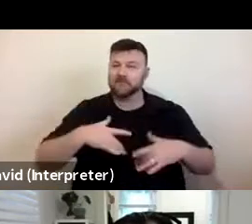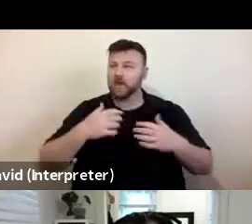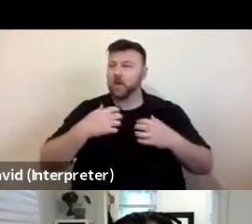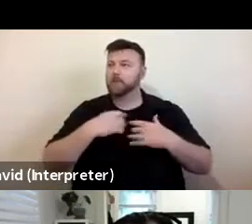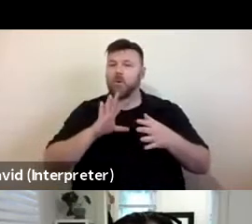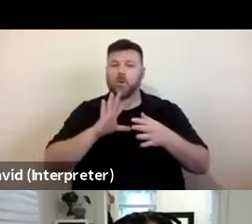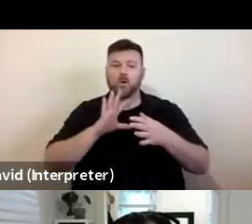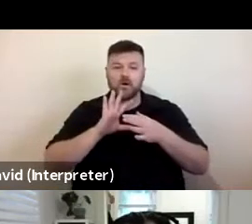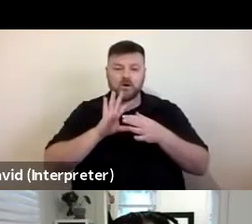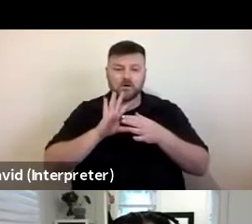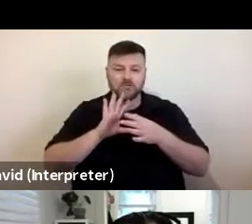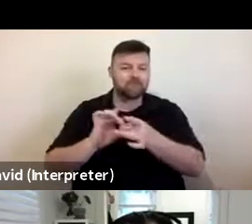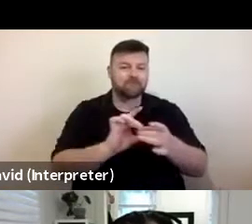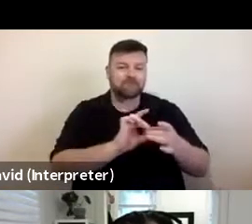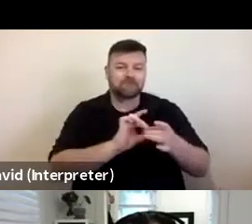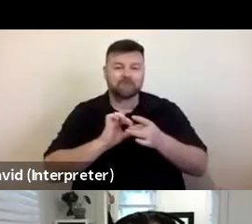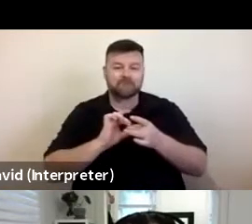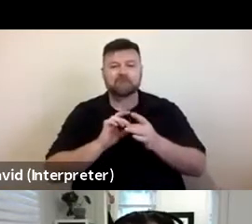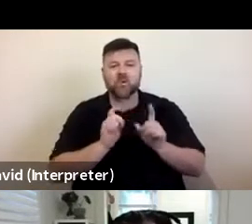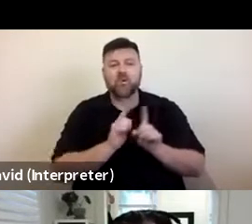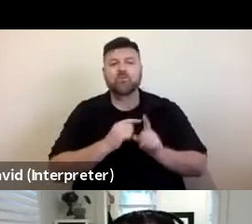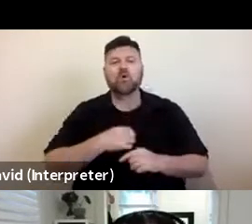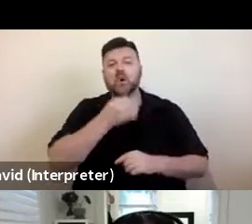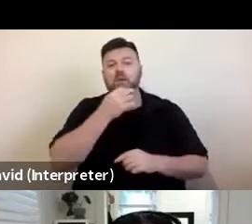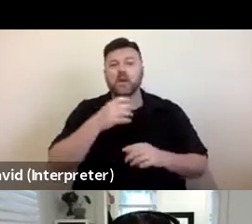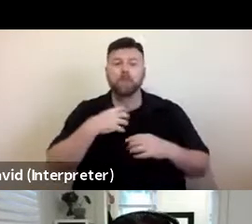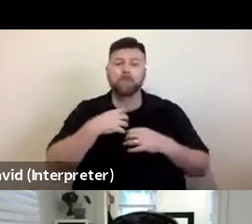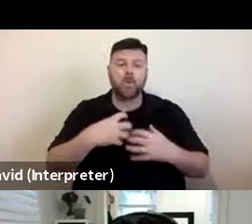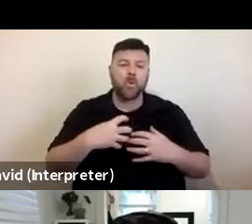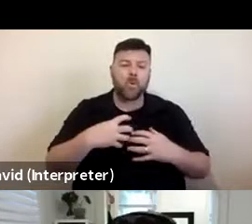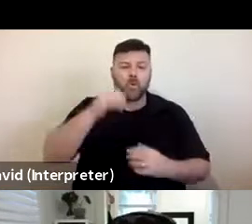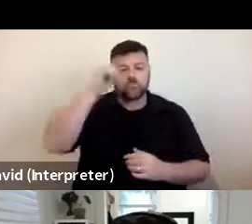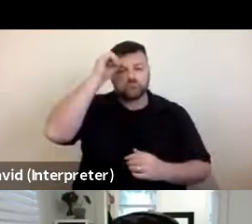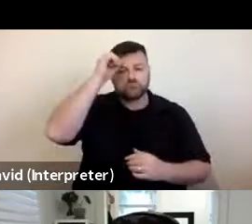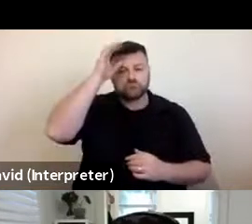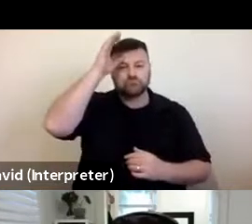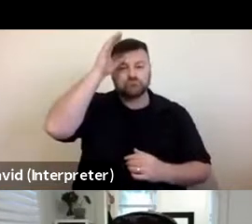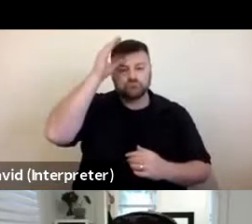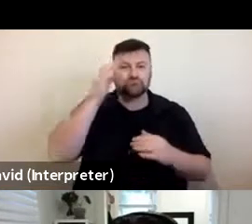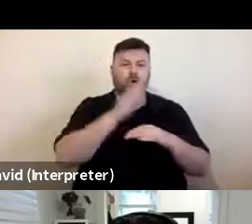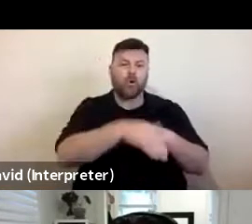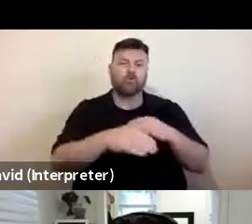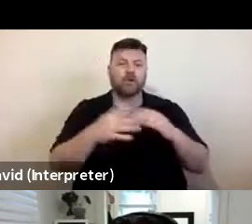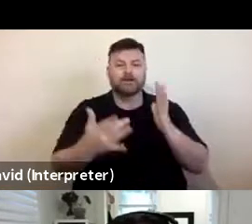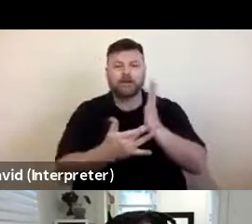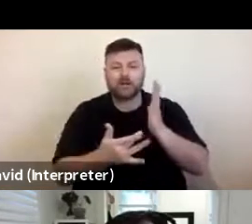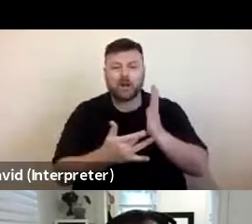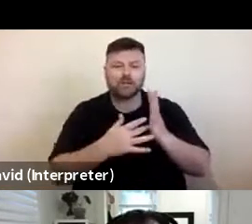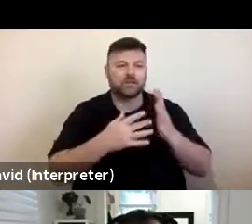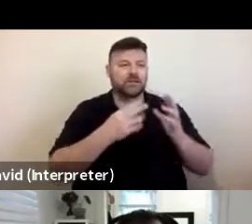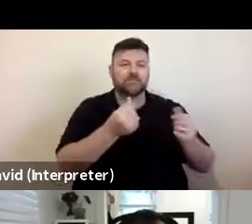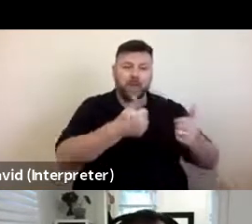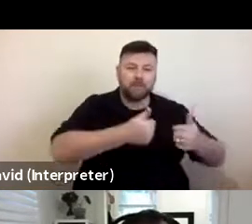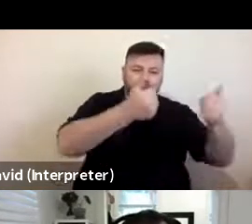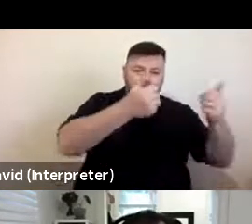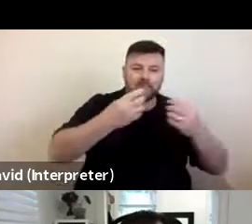bit wiser for having some successes and some challenges. Who would like to